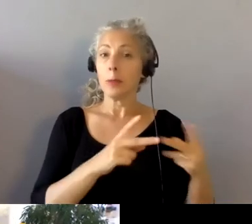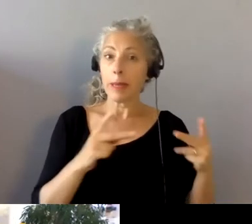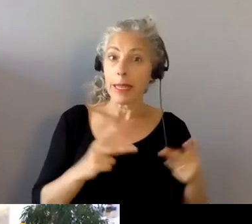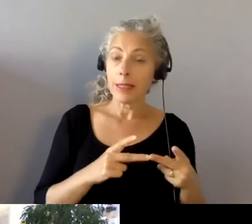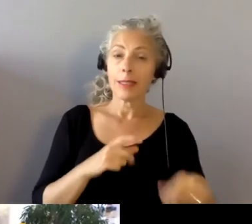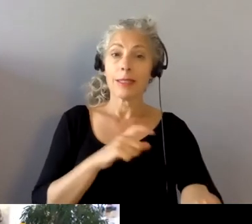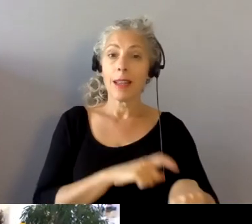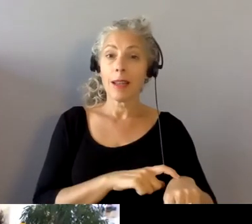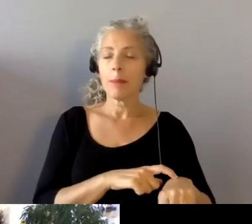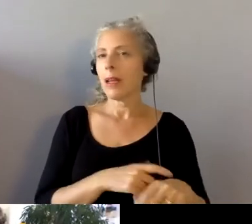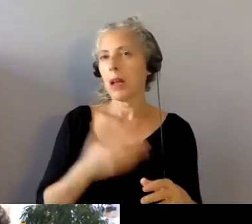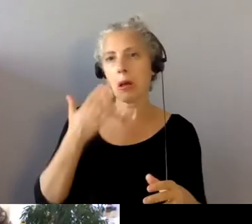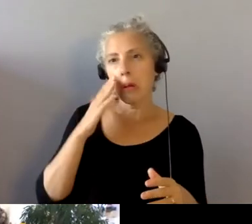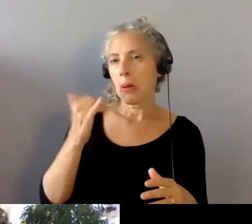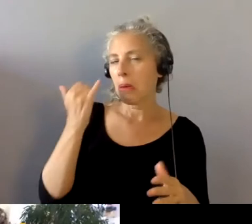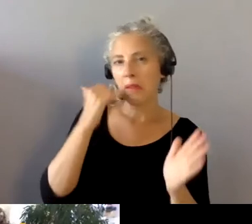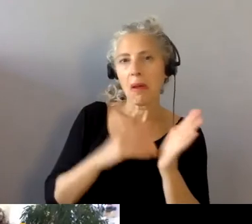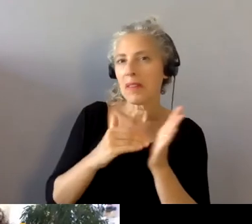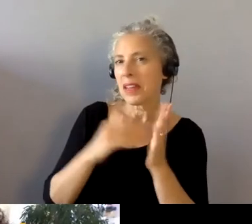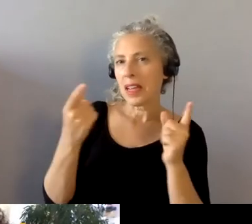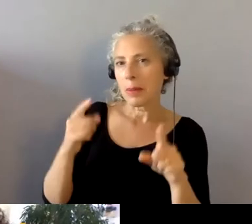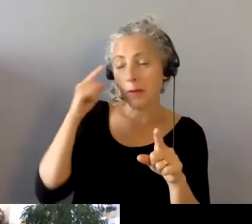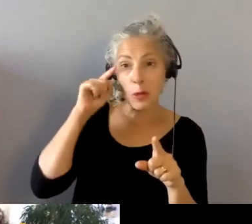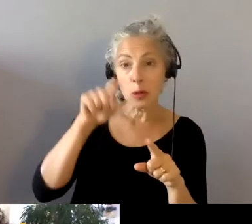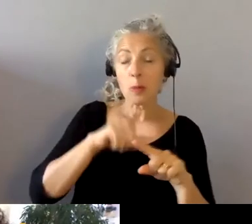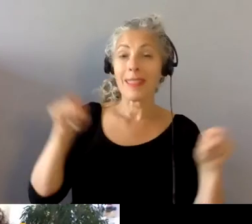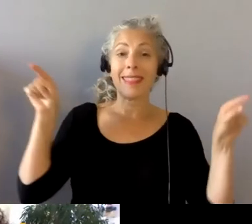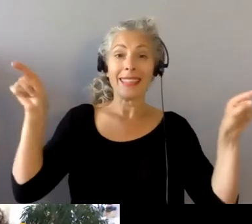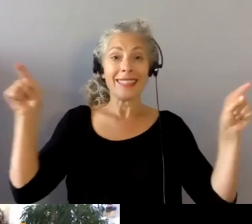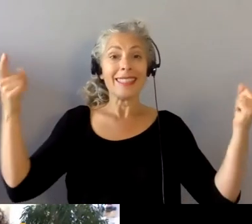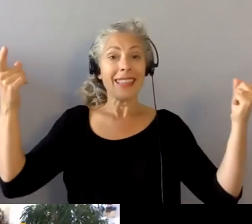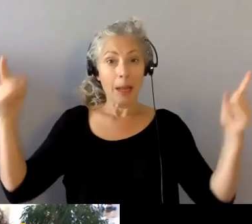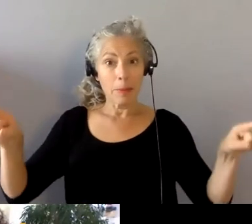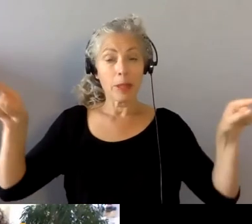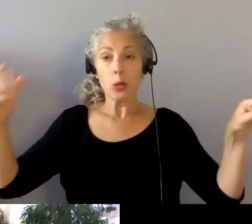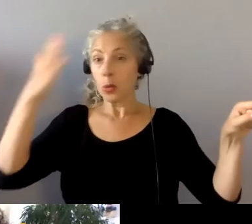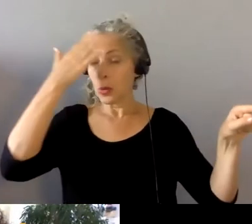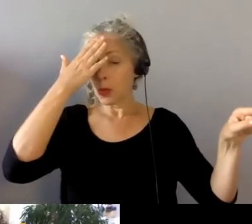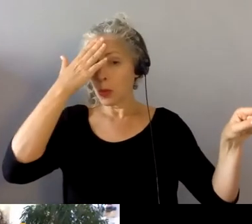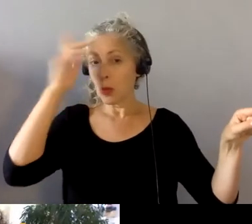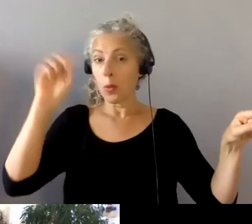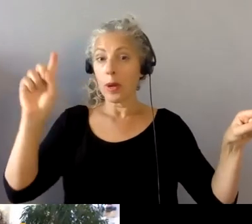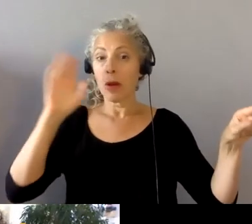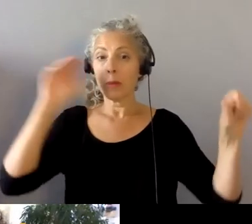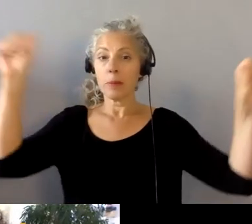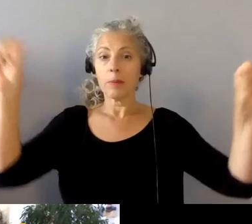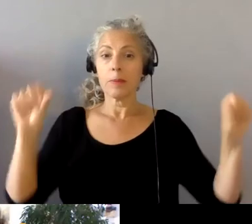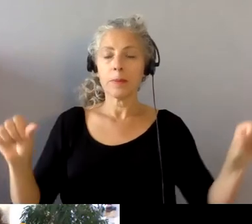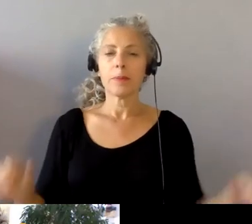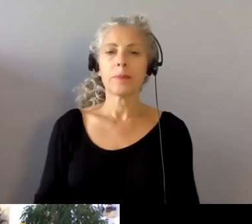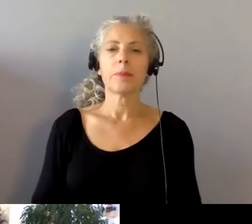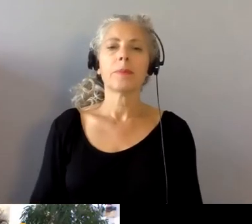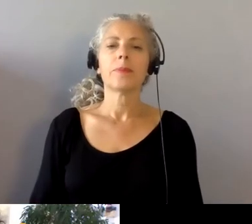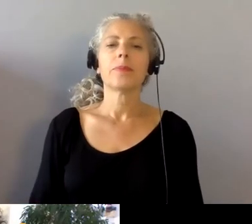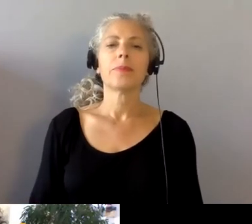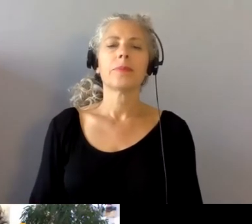don't know how often this has happened, but these two paintings, it did. So I wanted to kind of hear a little bit about whether that was just by chance.